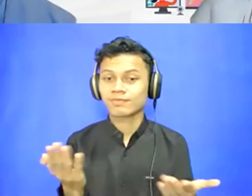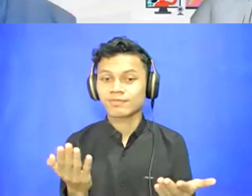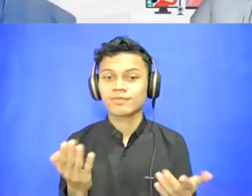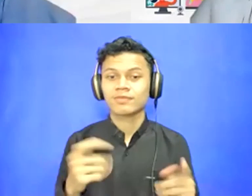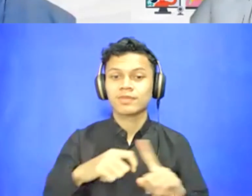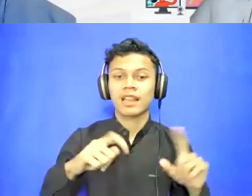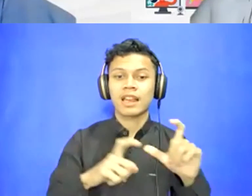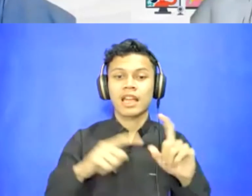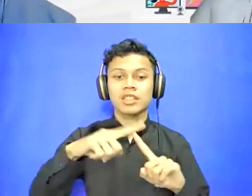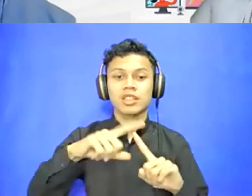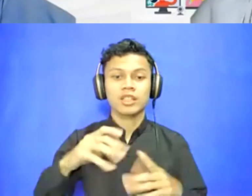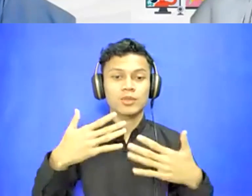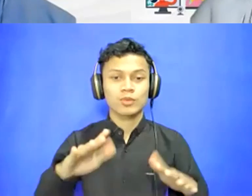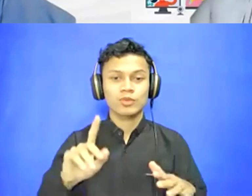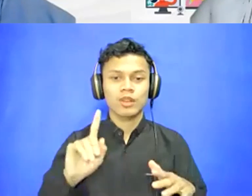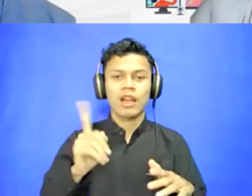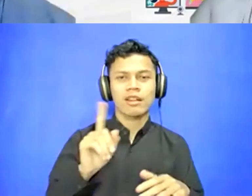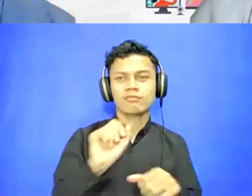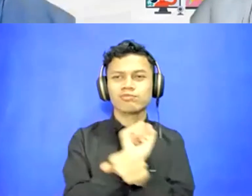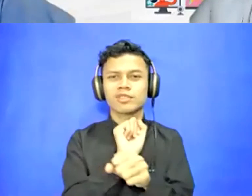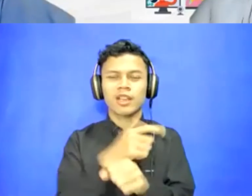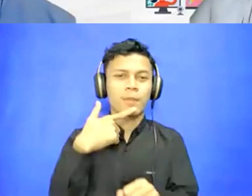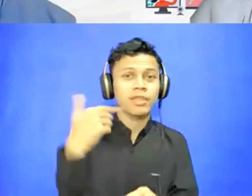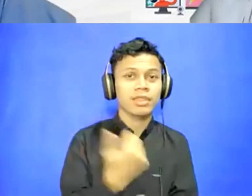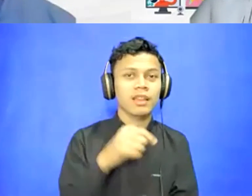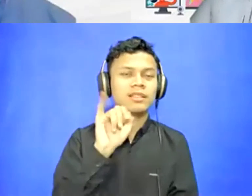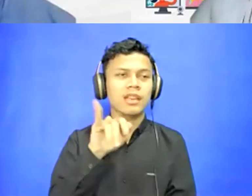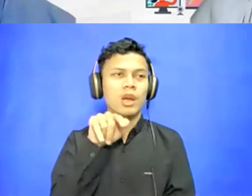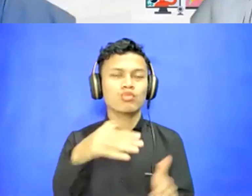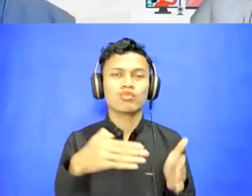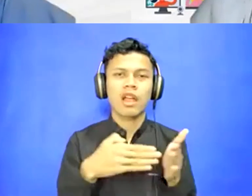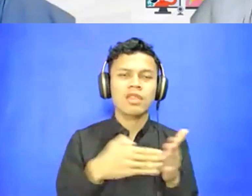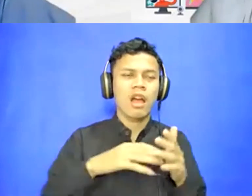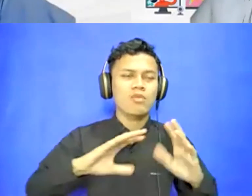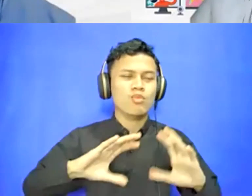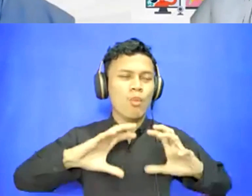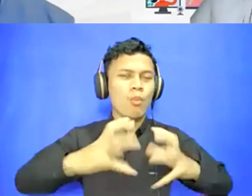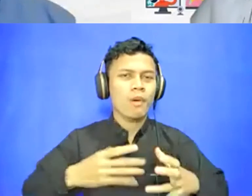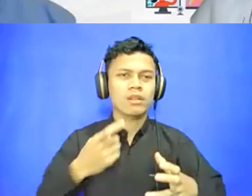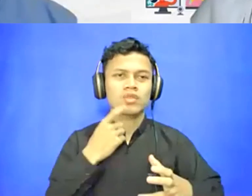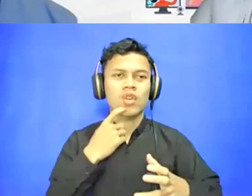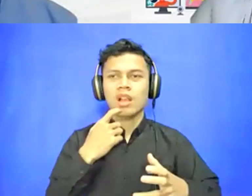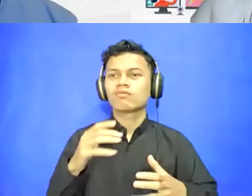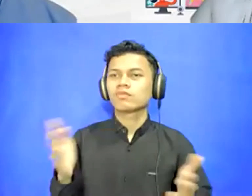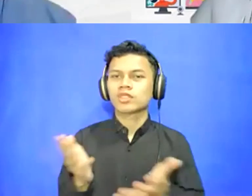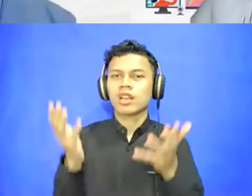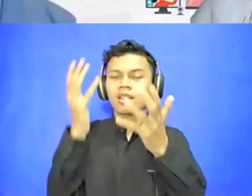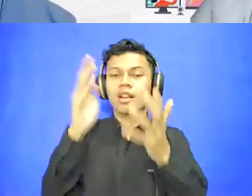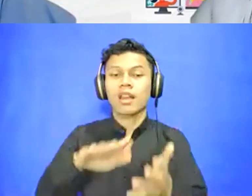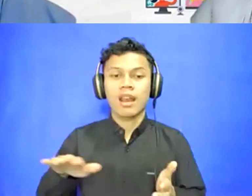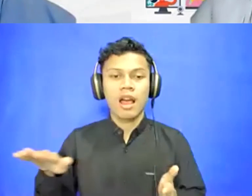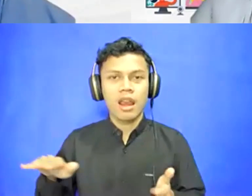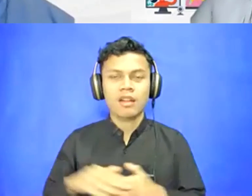a worldwide challenge regarding child welfare. I want to thank you for the work that you do. I